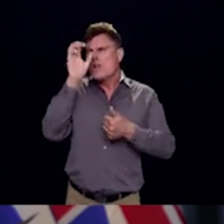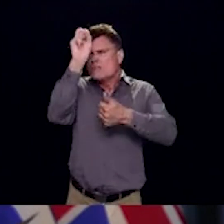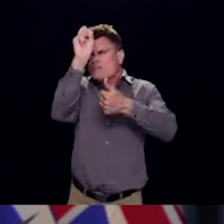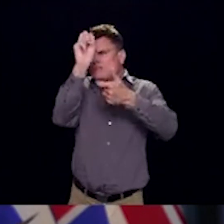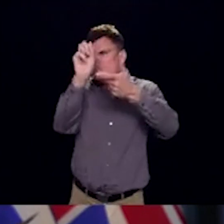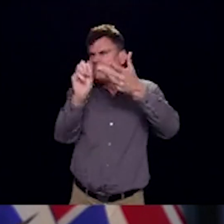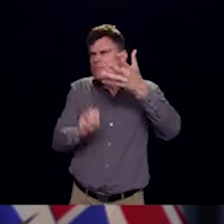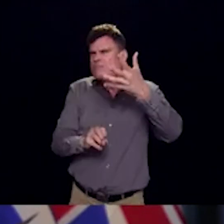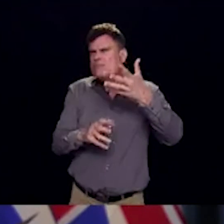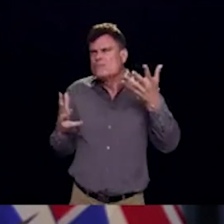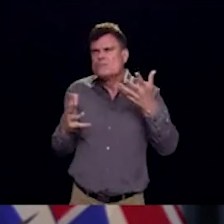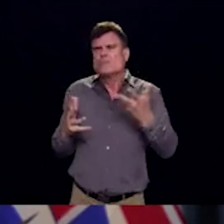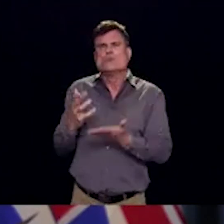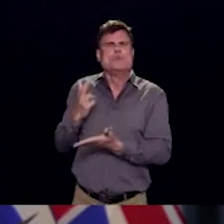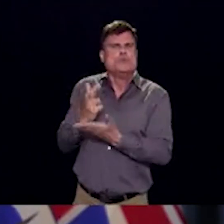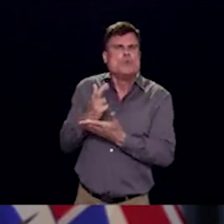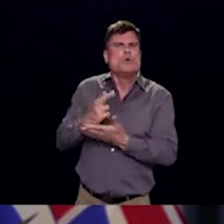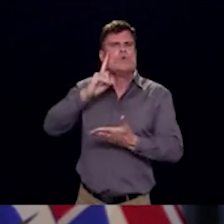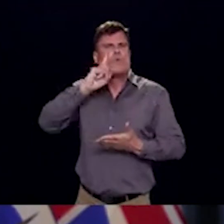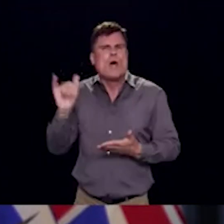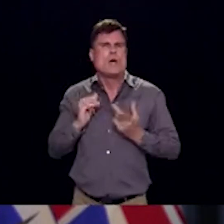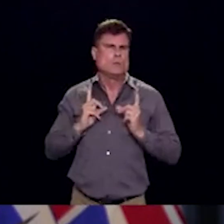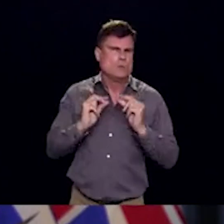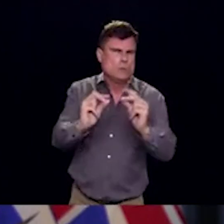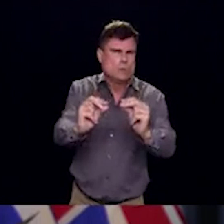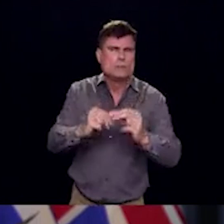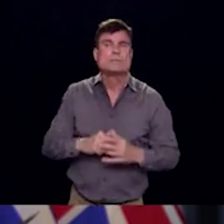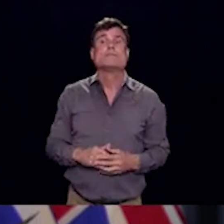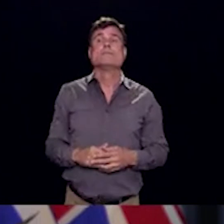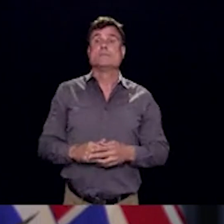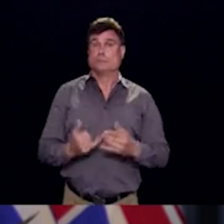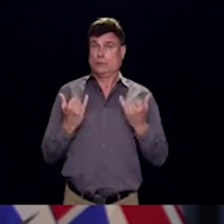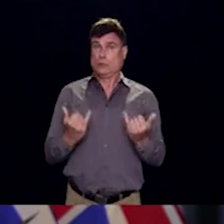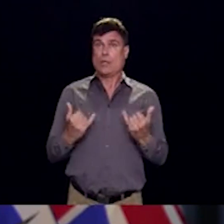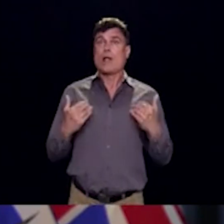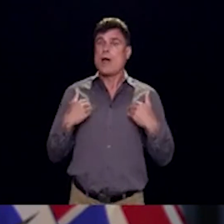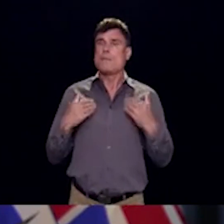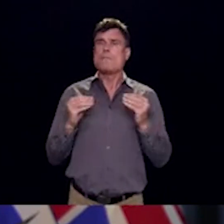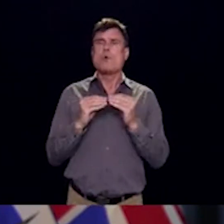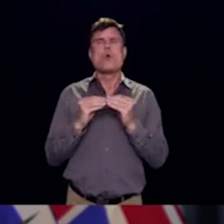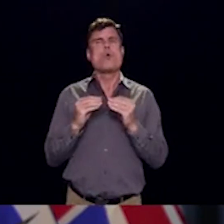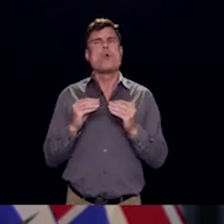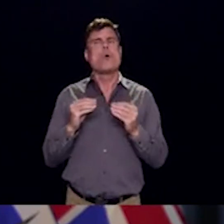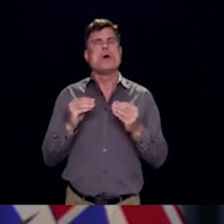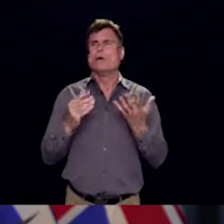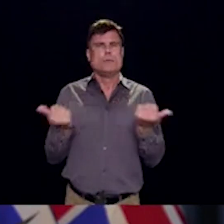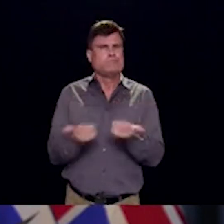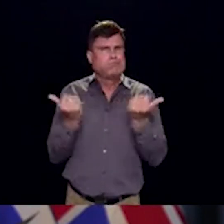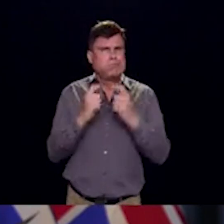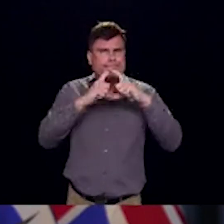place now, the fact that we do have access to a supply of personal protective equipment, the number of new cases